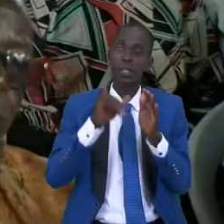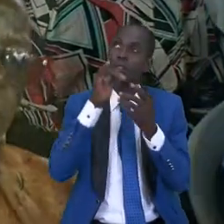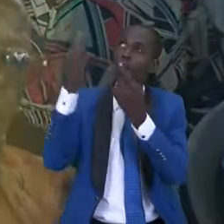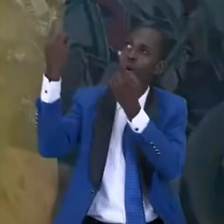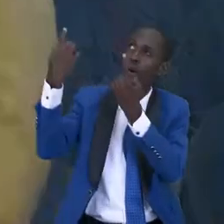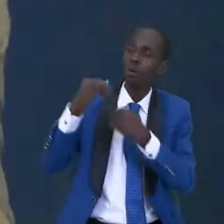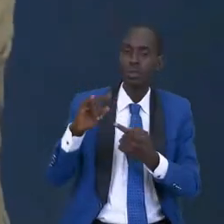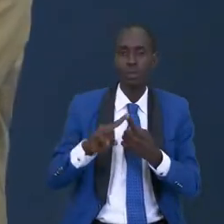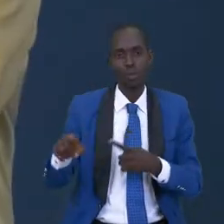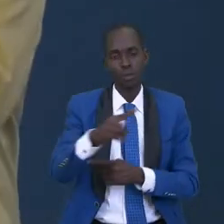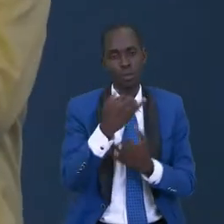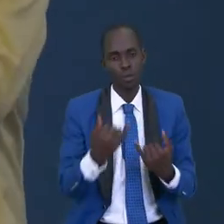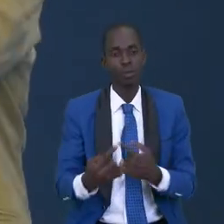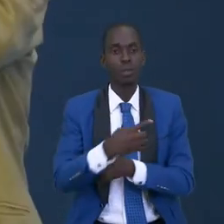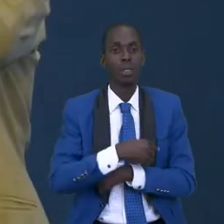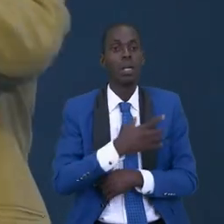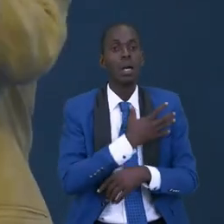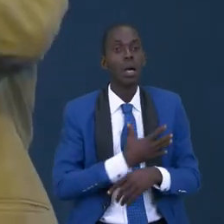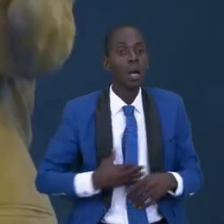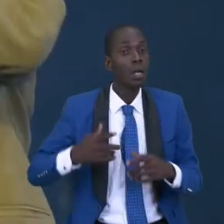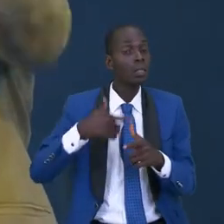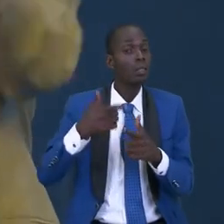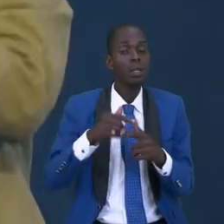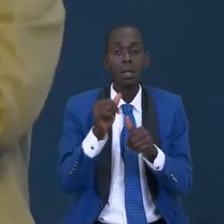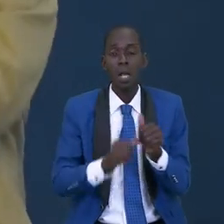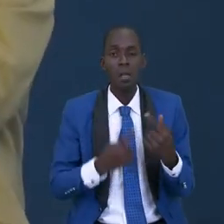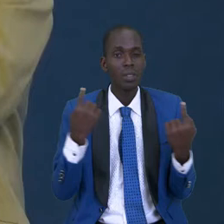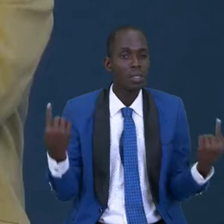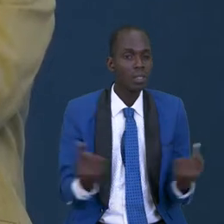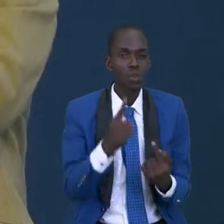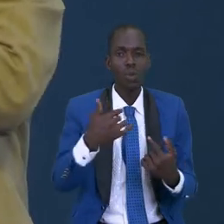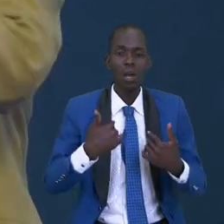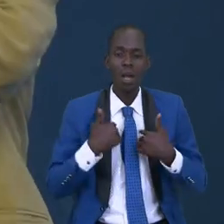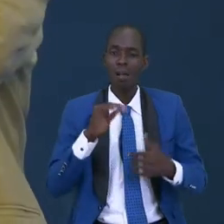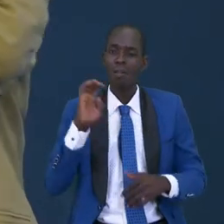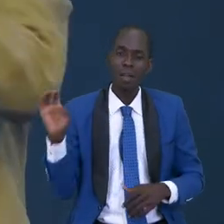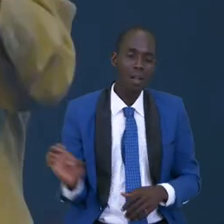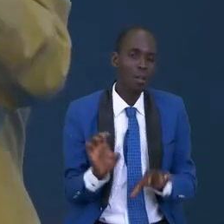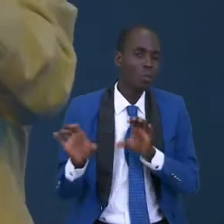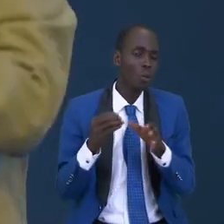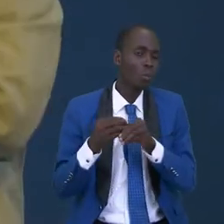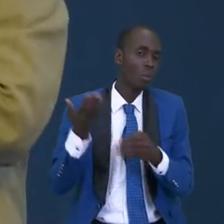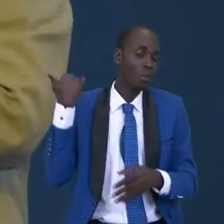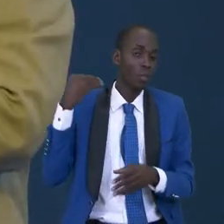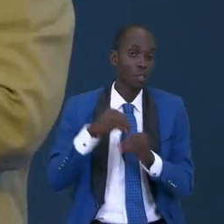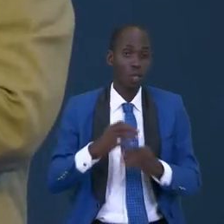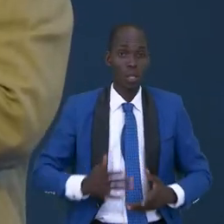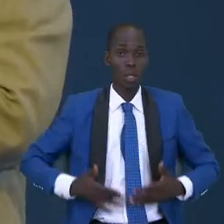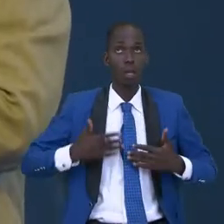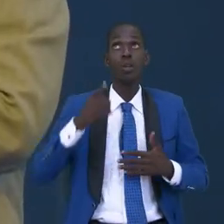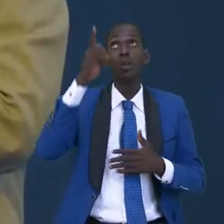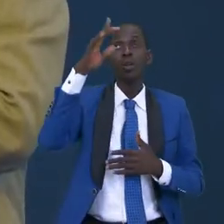you today. And then every sin you ever committed in your life, God will